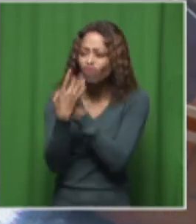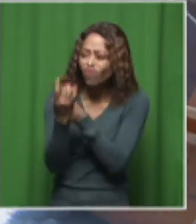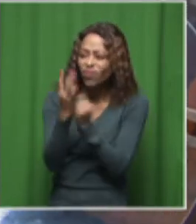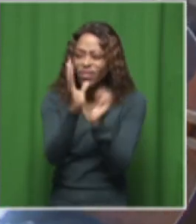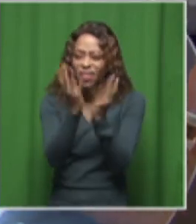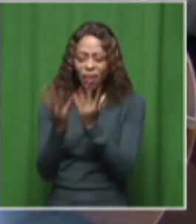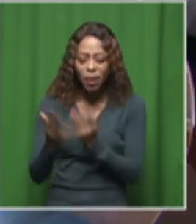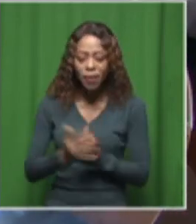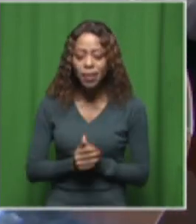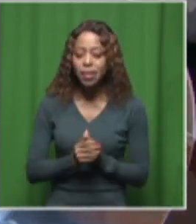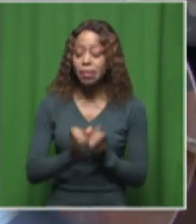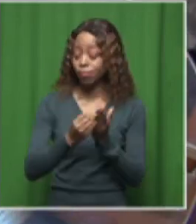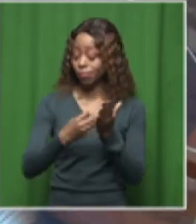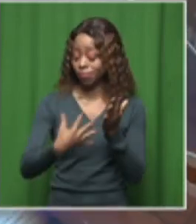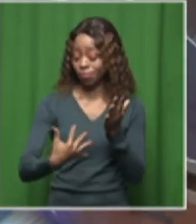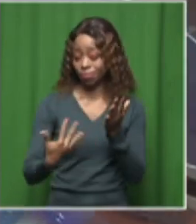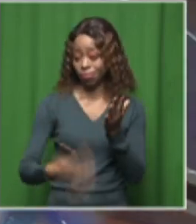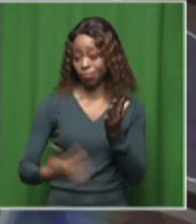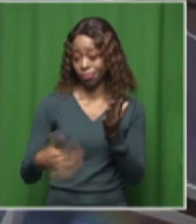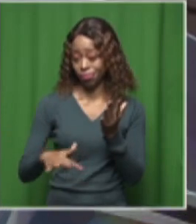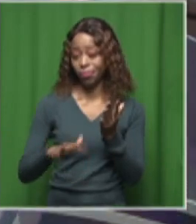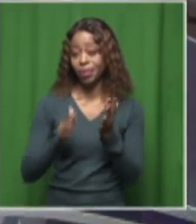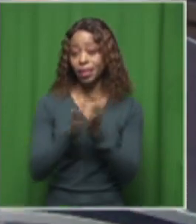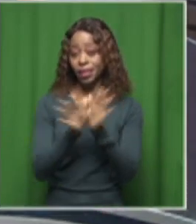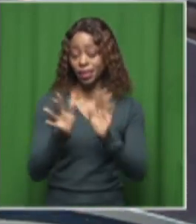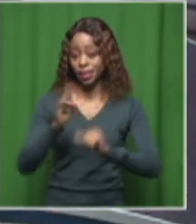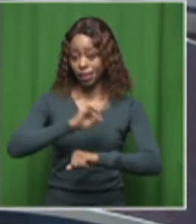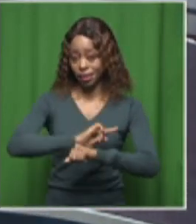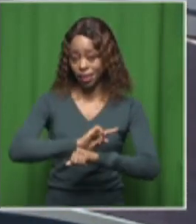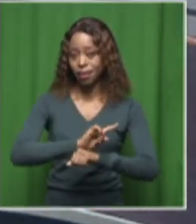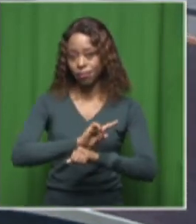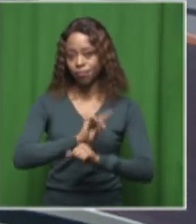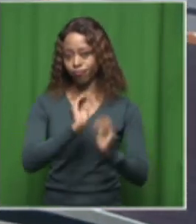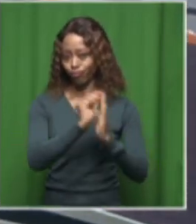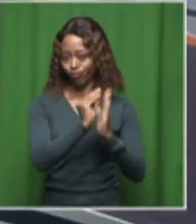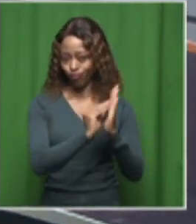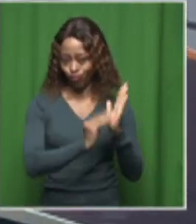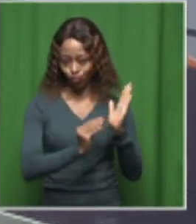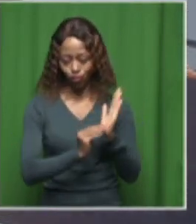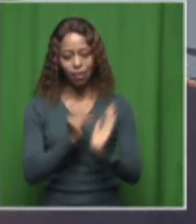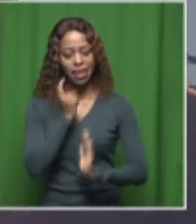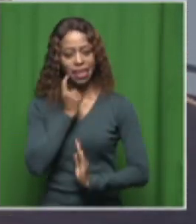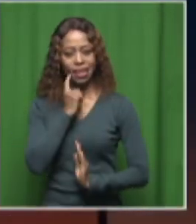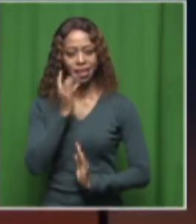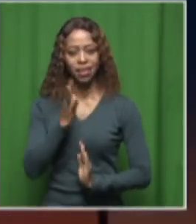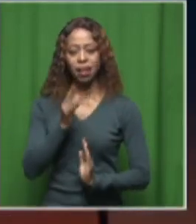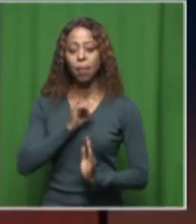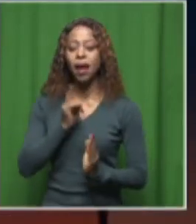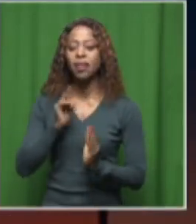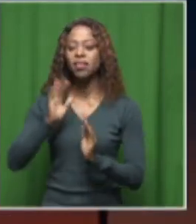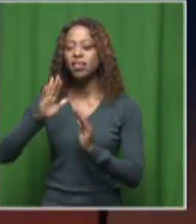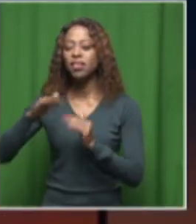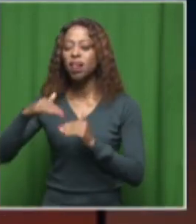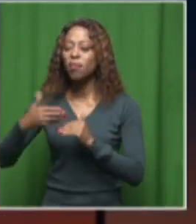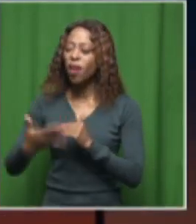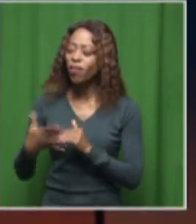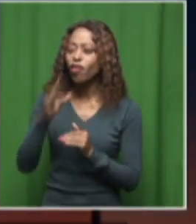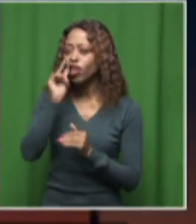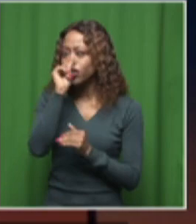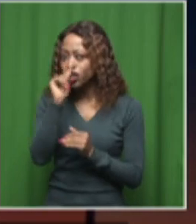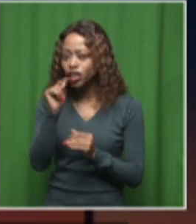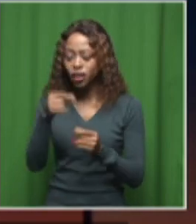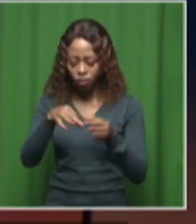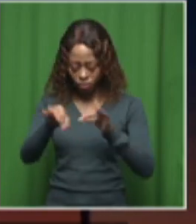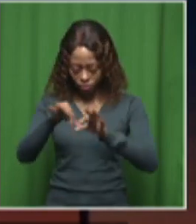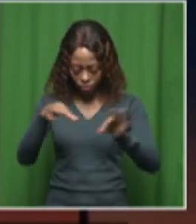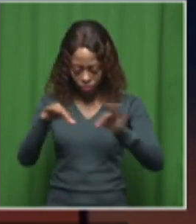I have quite a number. I've got a 10-day menu, but there's some easy things. I always say, don't discard leftovers. If there's some leftover chicken, you can just chop it